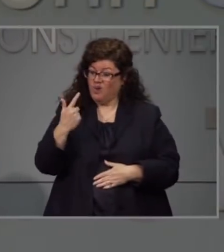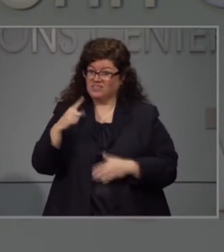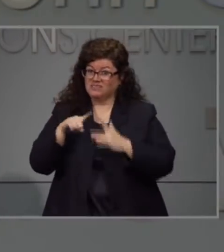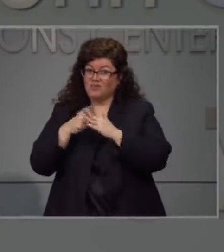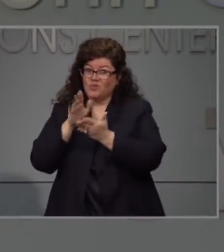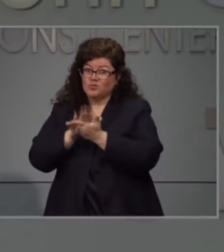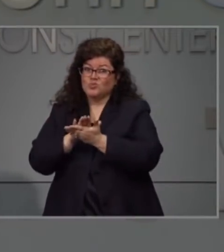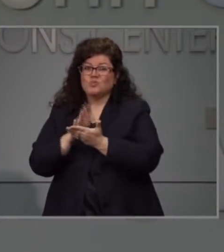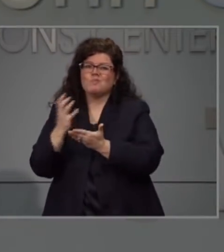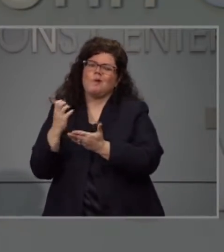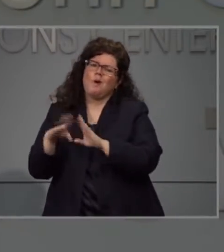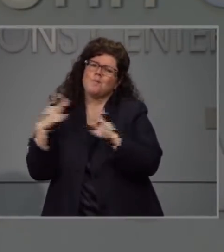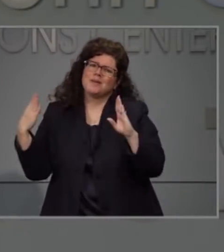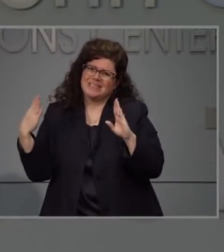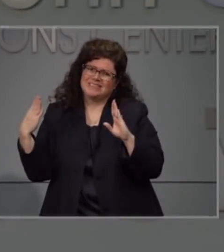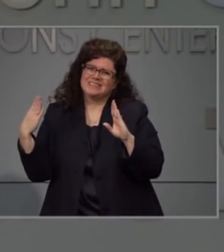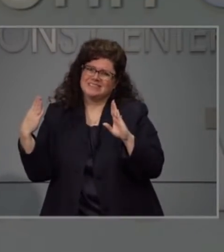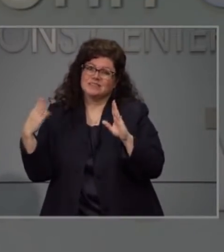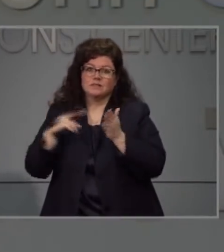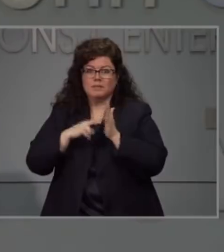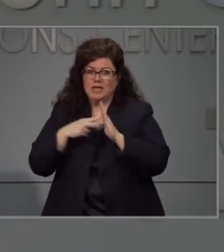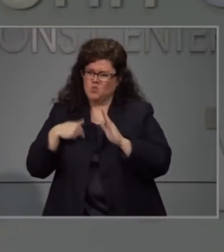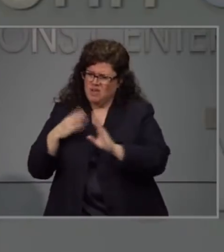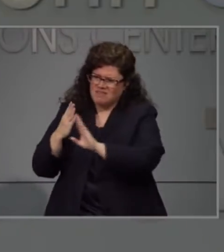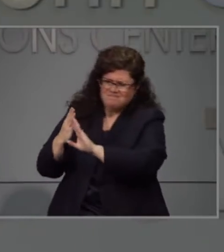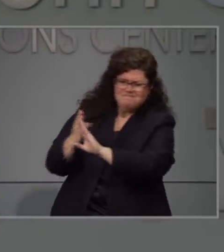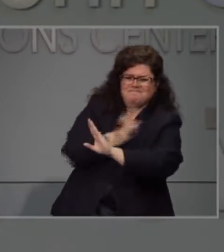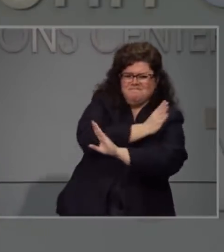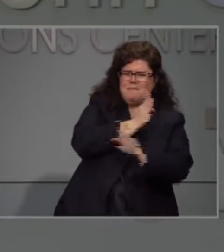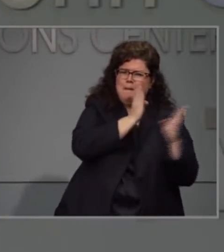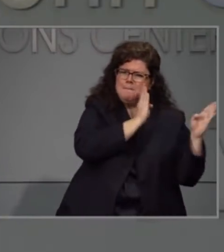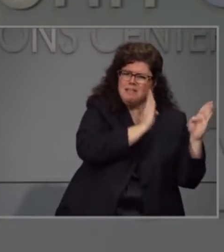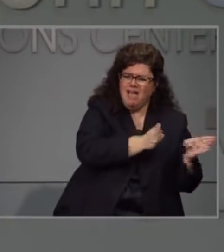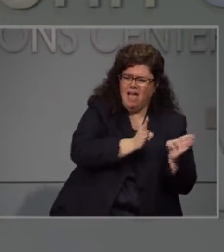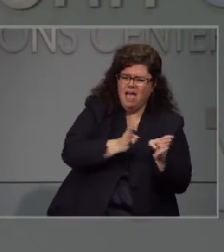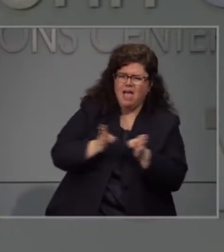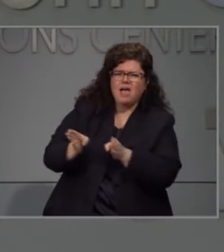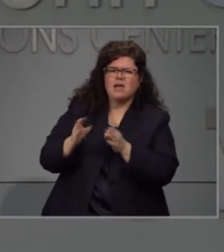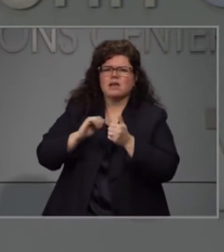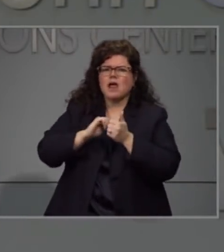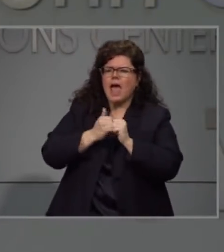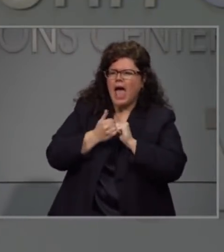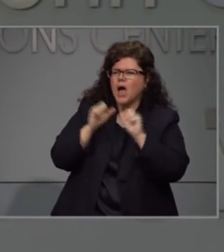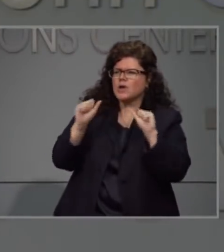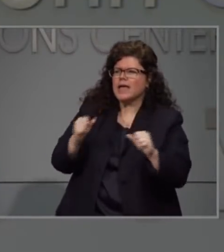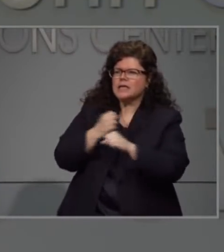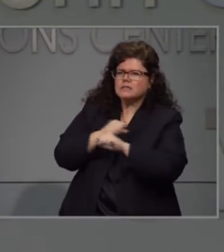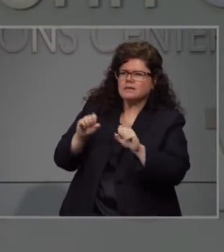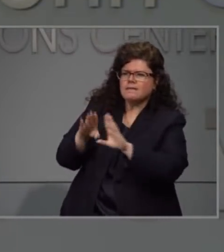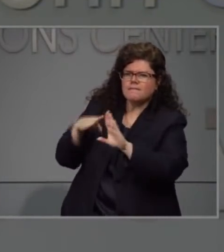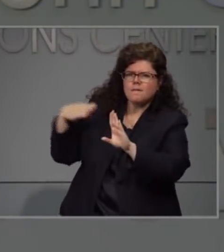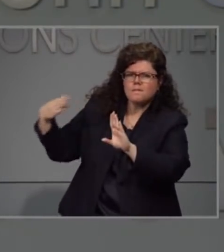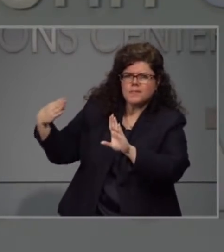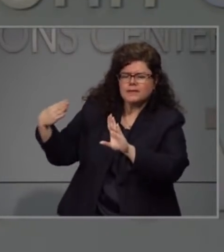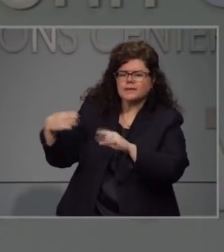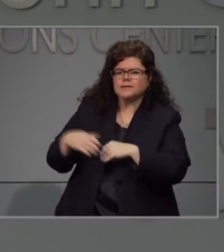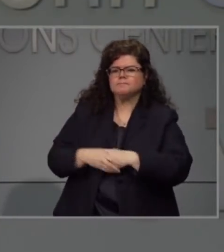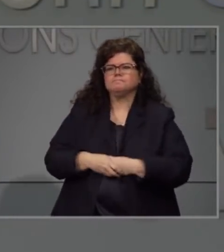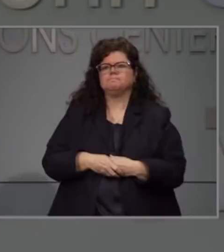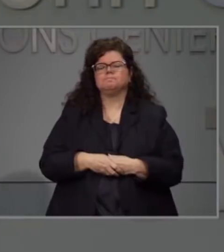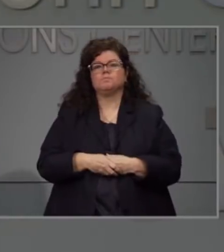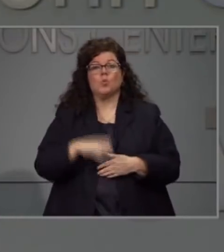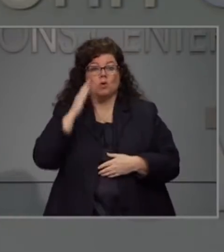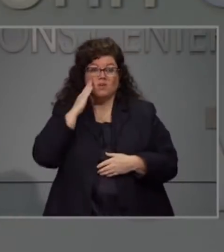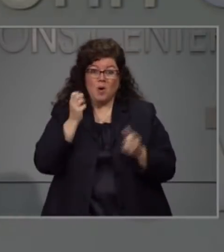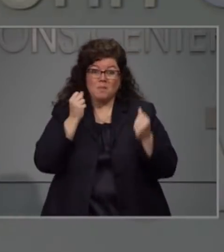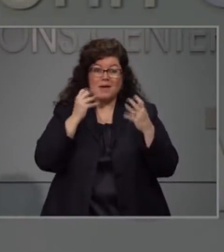And there are a lot of plans being made about how that will be done. We know that a lot of sporting